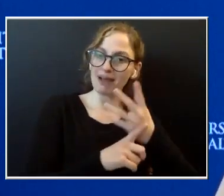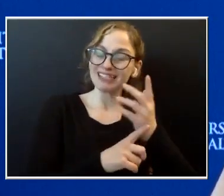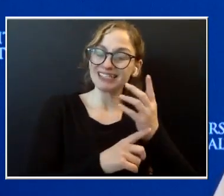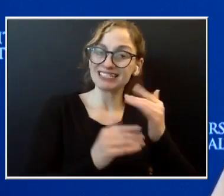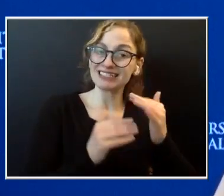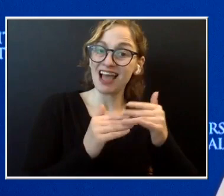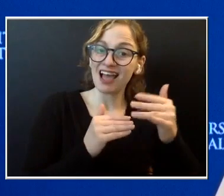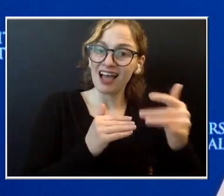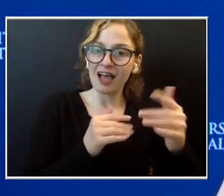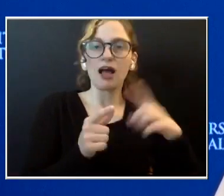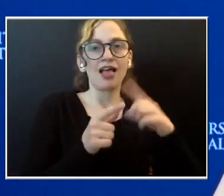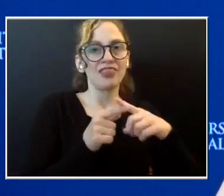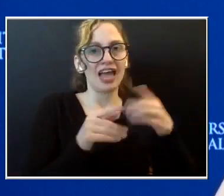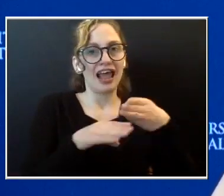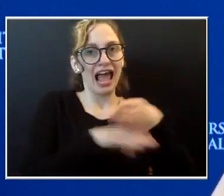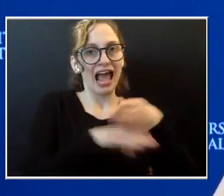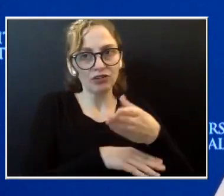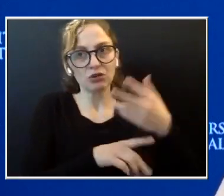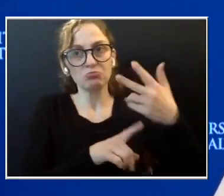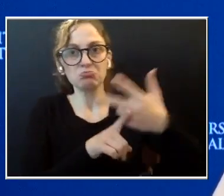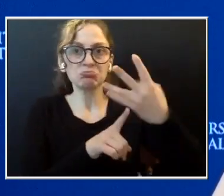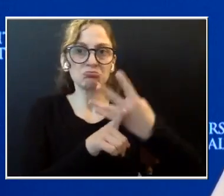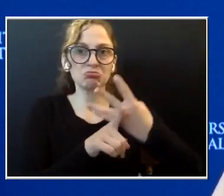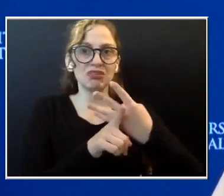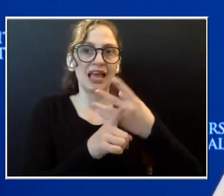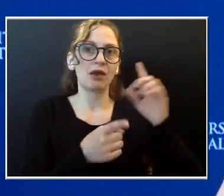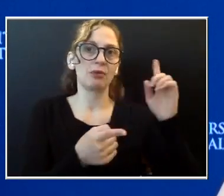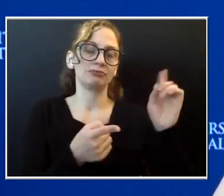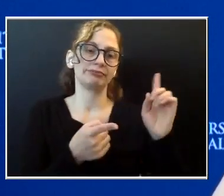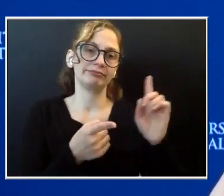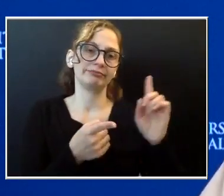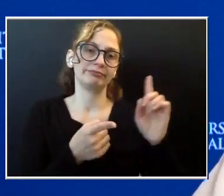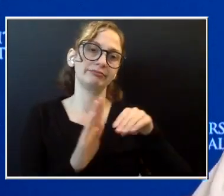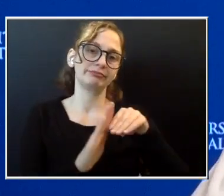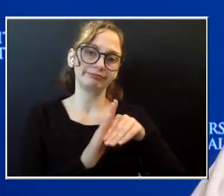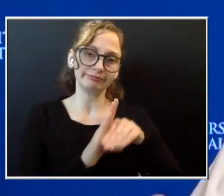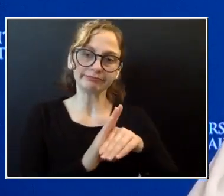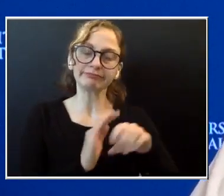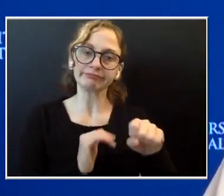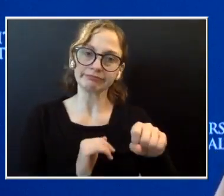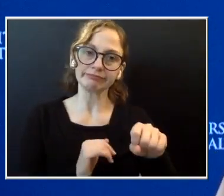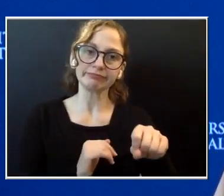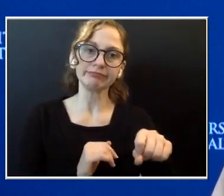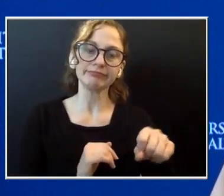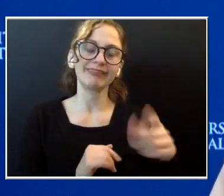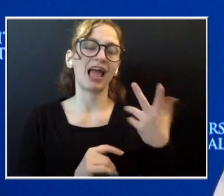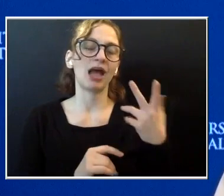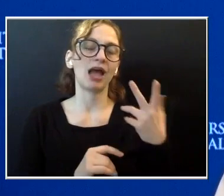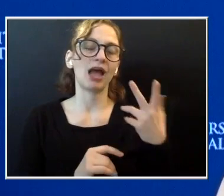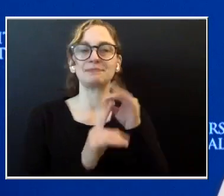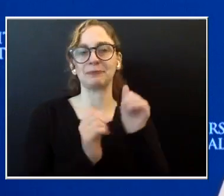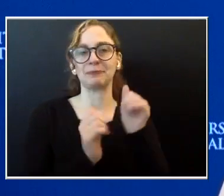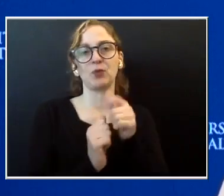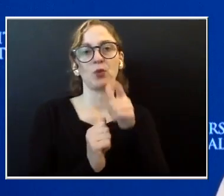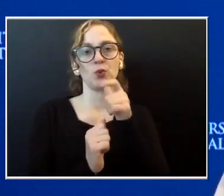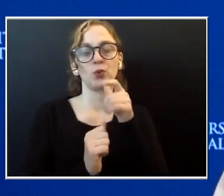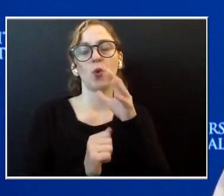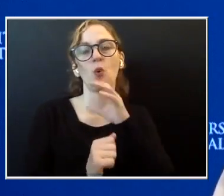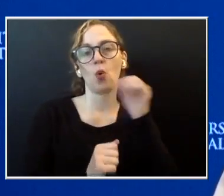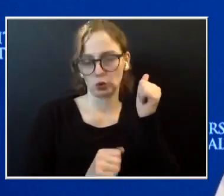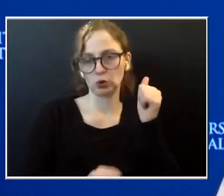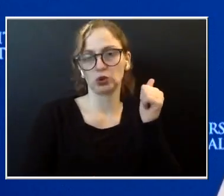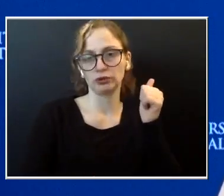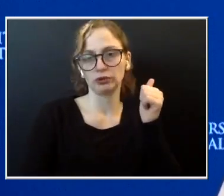there. In addition, we do see decreases with older age as well. So, and that is why I